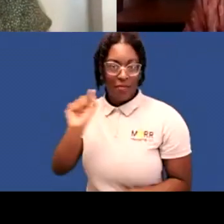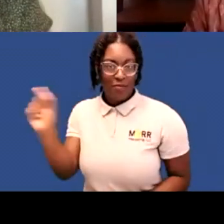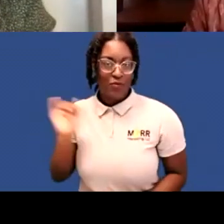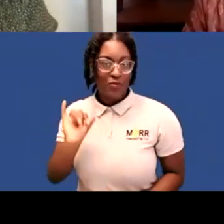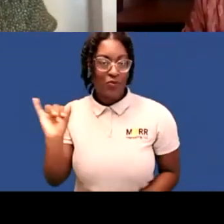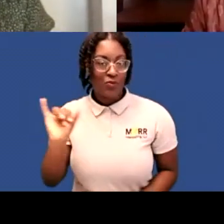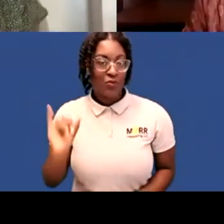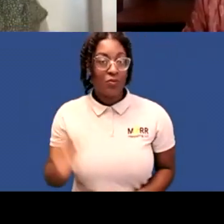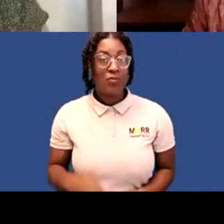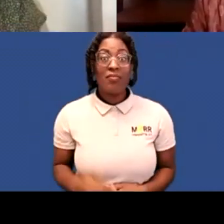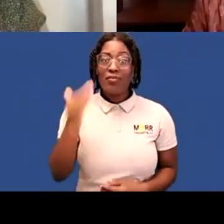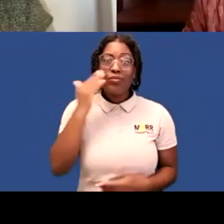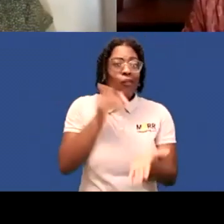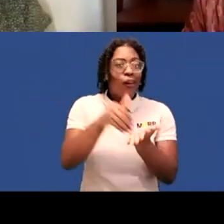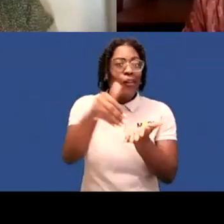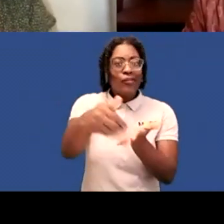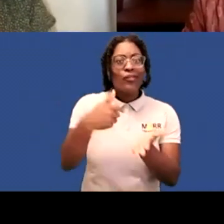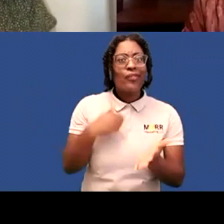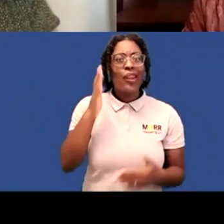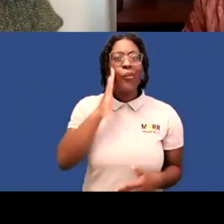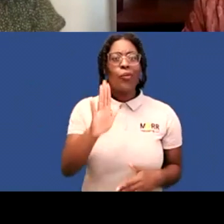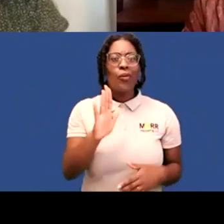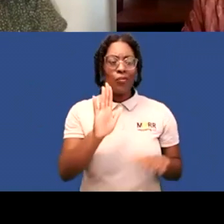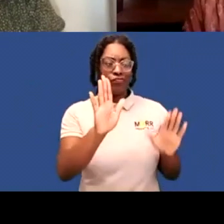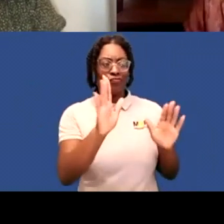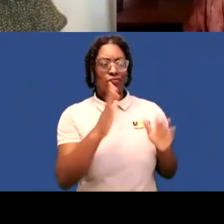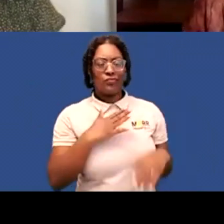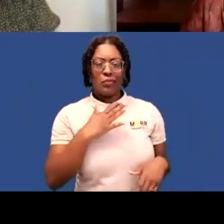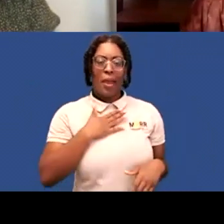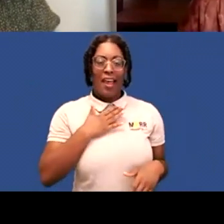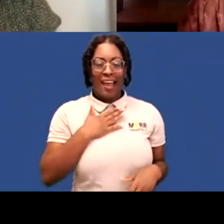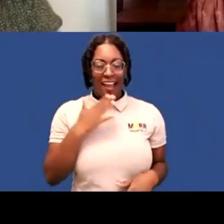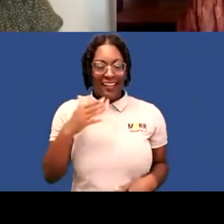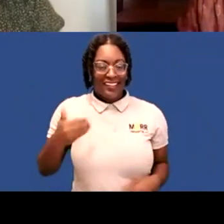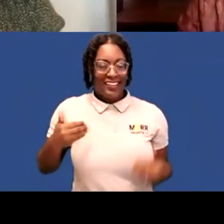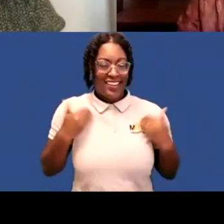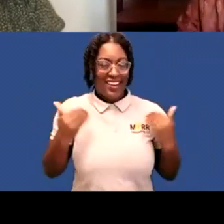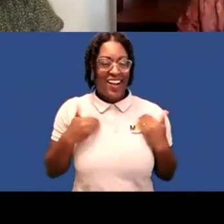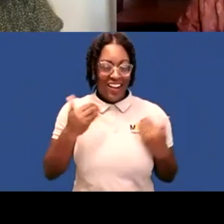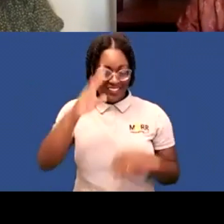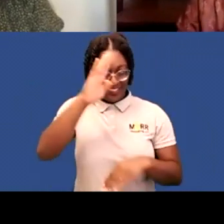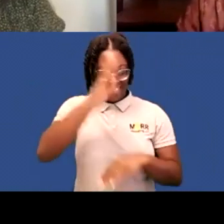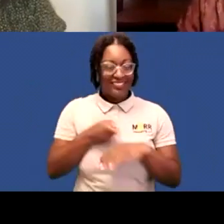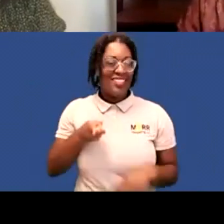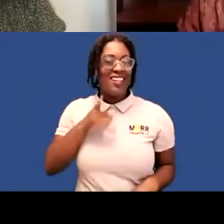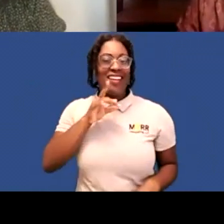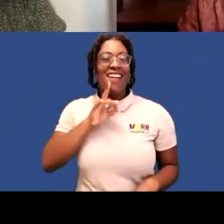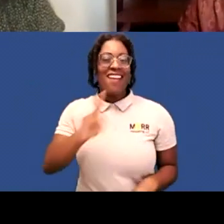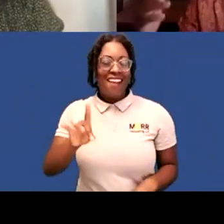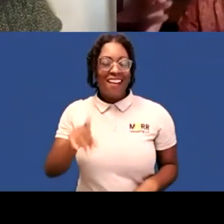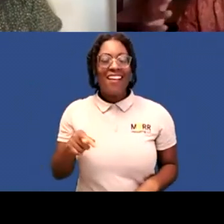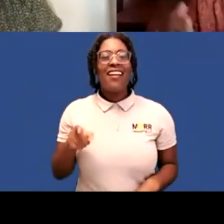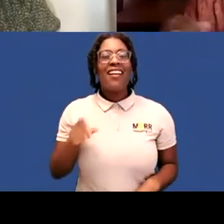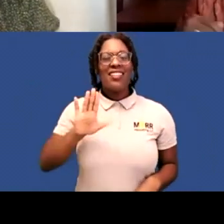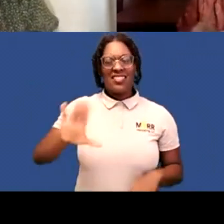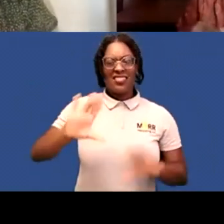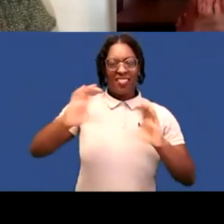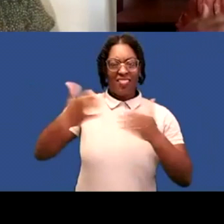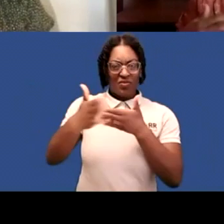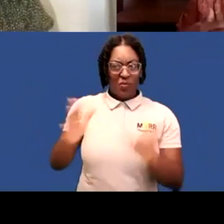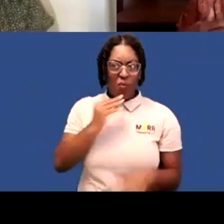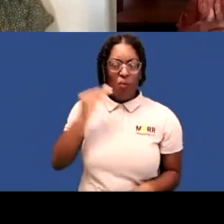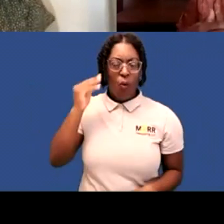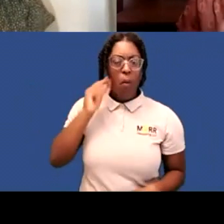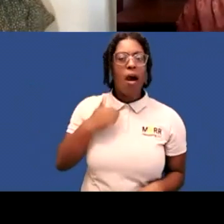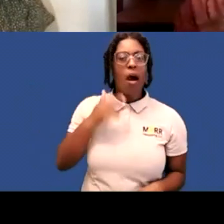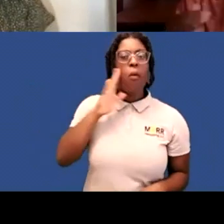classroom, and learn about, you know, monkeys and dinosaurs and whatever. And this is a great time to have me